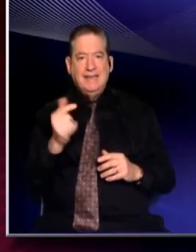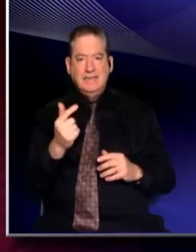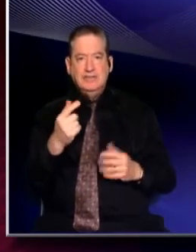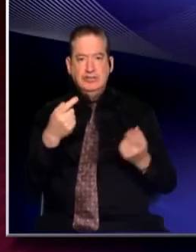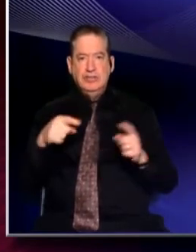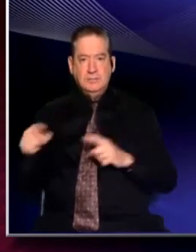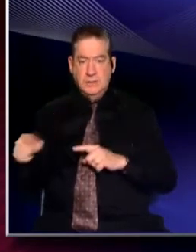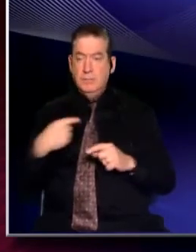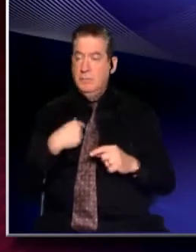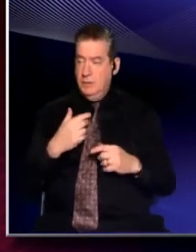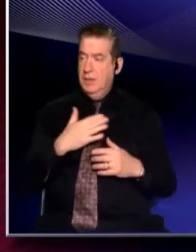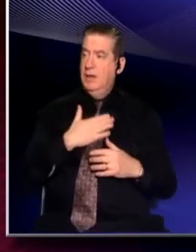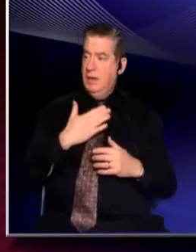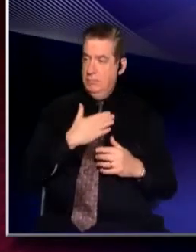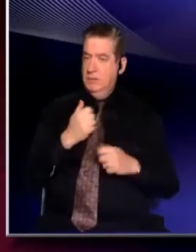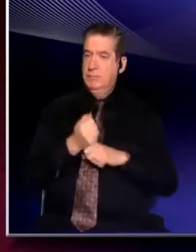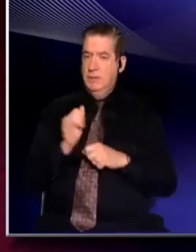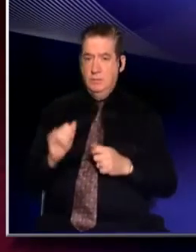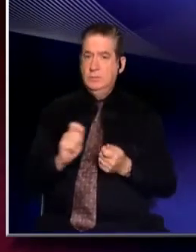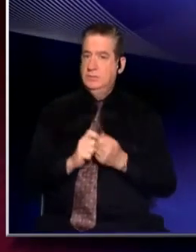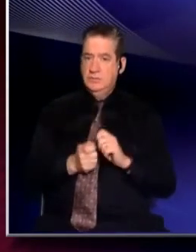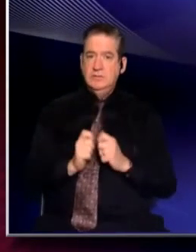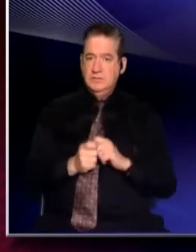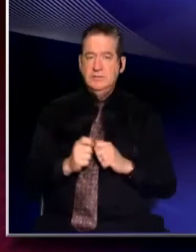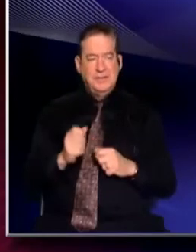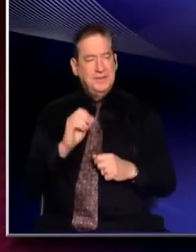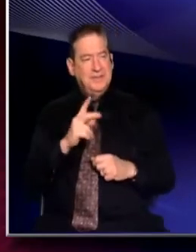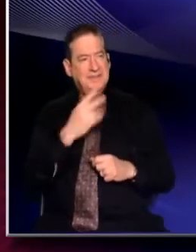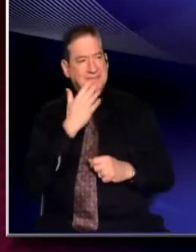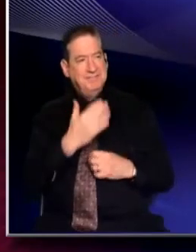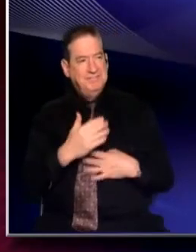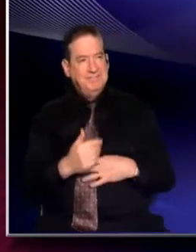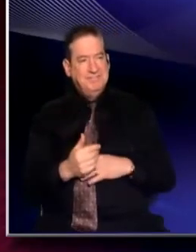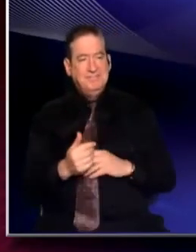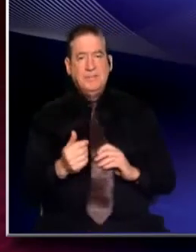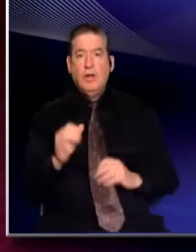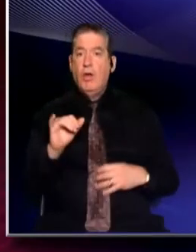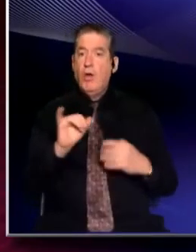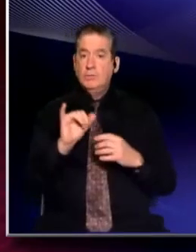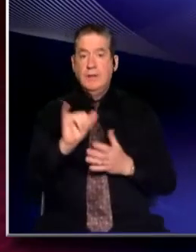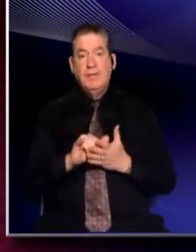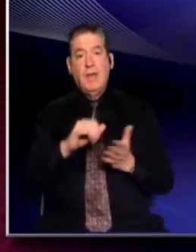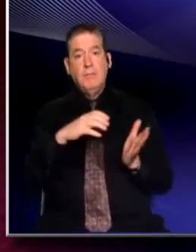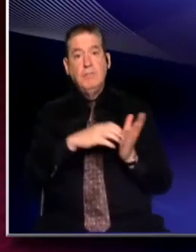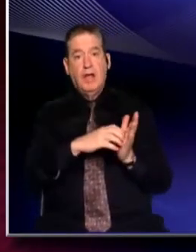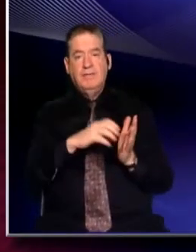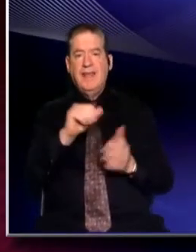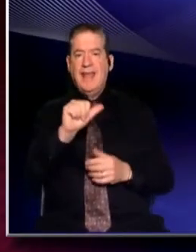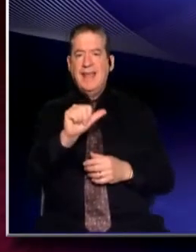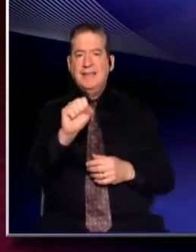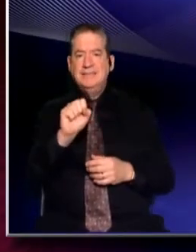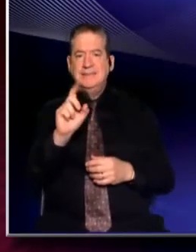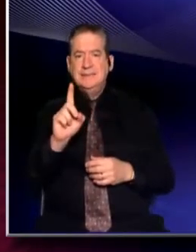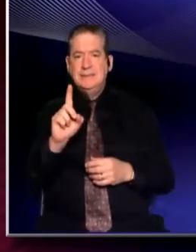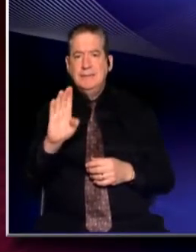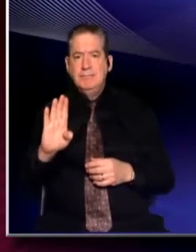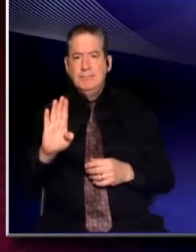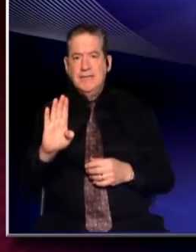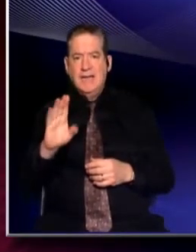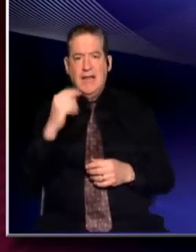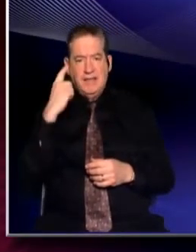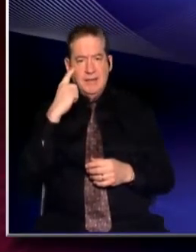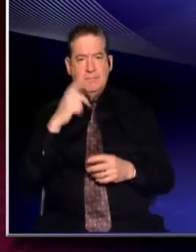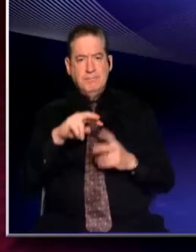I would be very happy to make those changes. All right, thank you. Also in that paragraph, there's a term ASDB. I think we